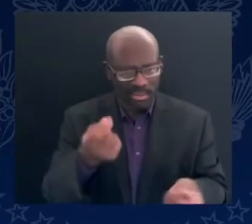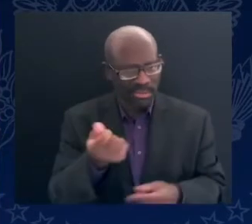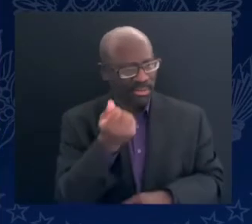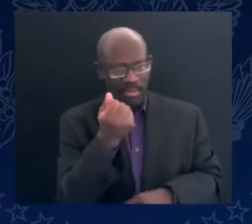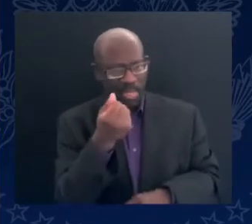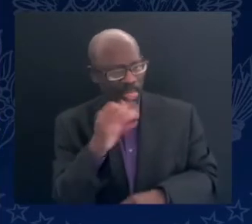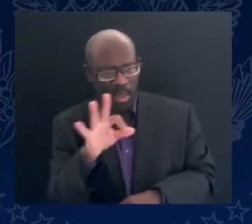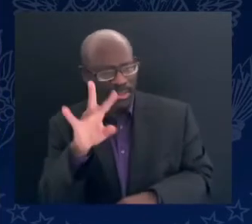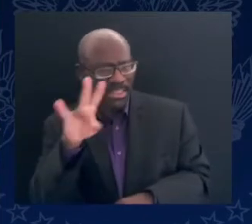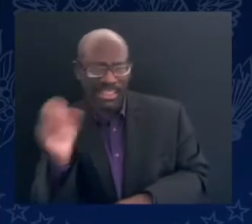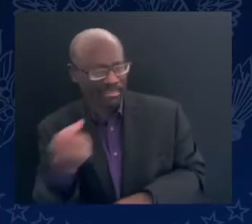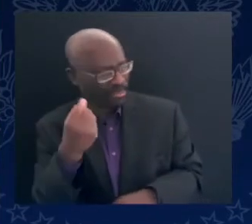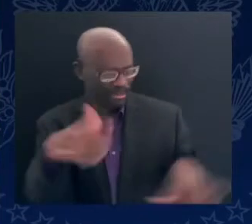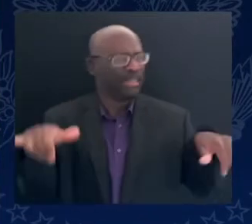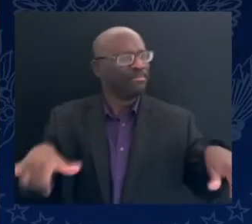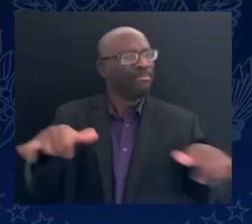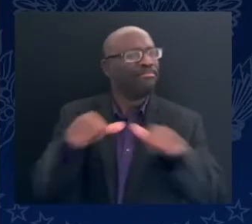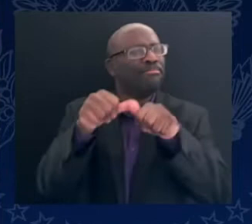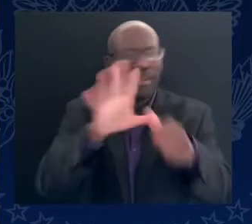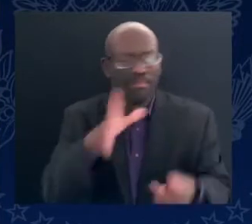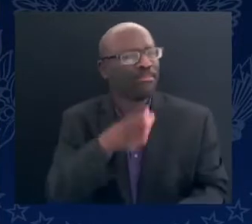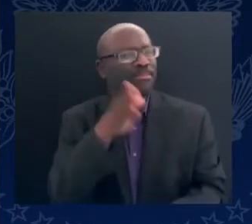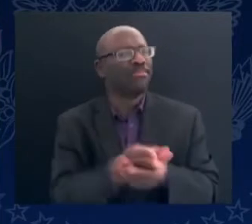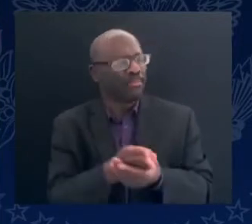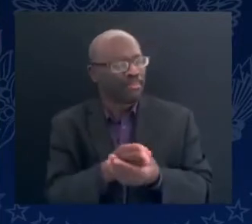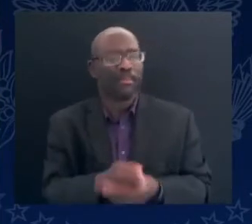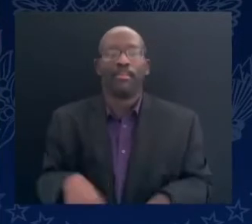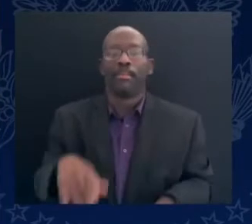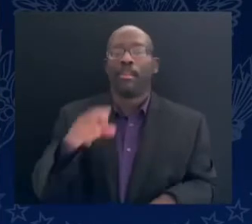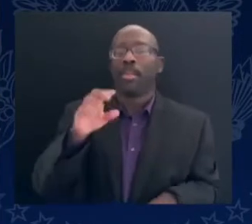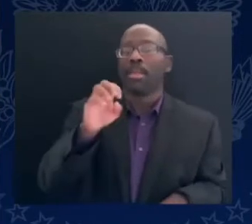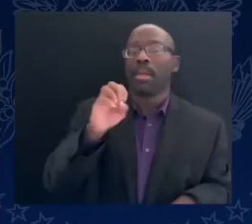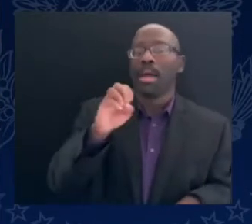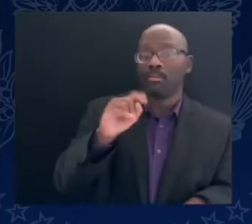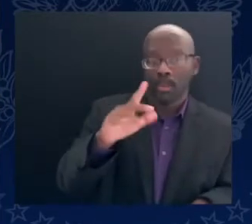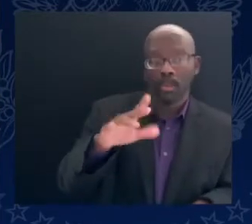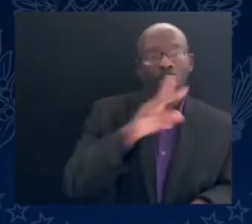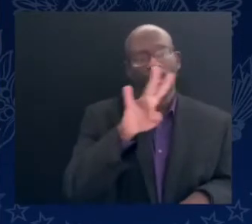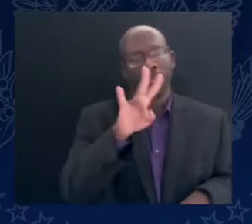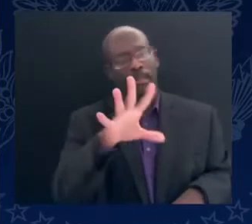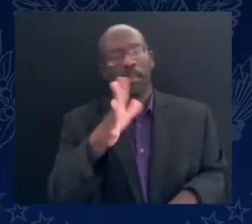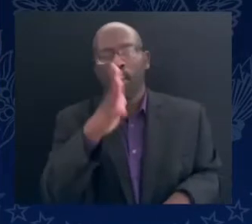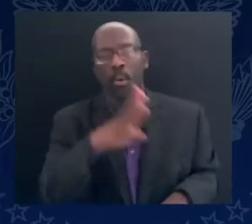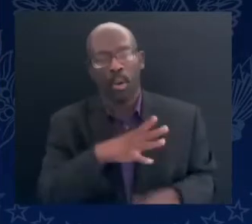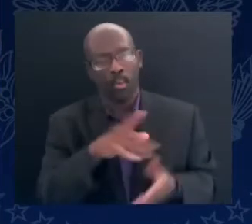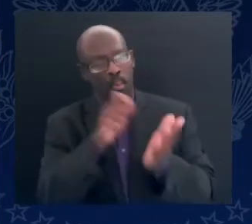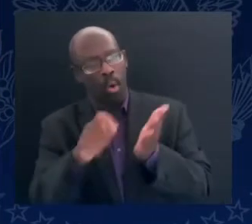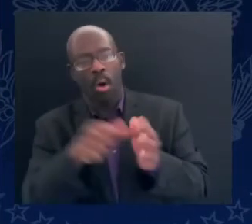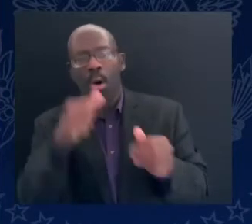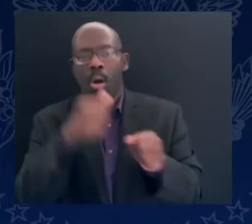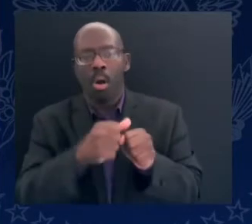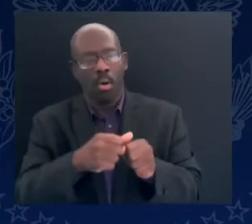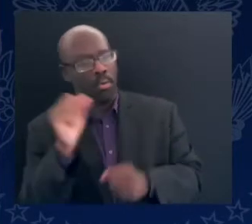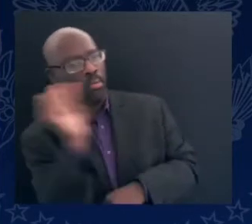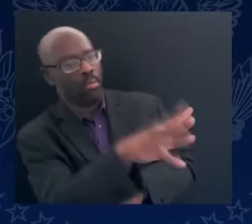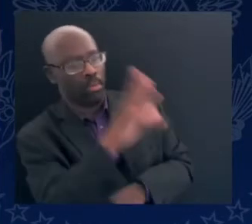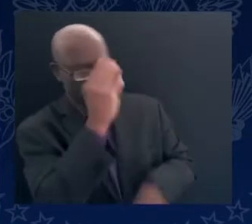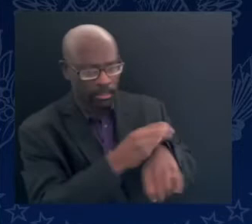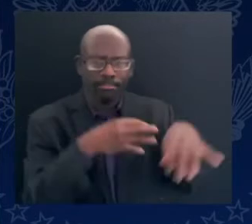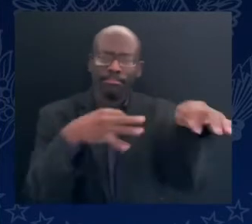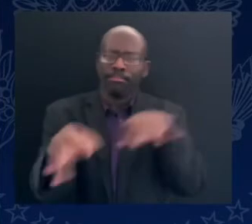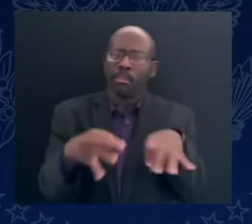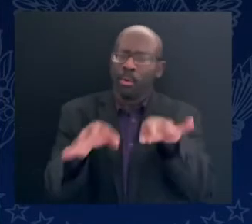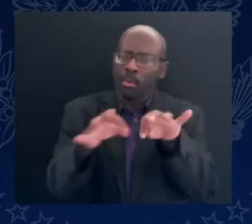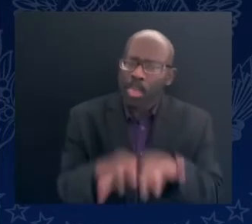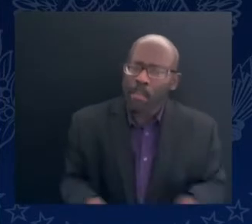For Elton's 75th birthday, he wrote a letter to his sons where he explained the importance of being